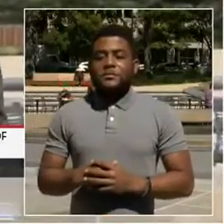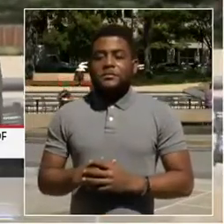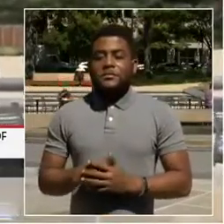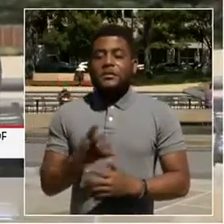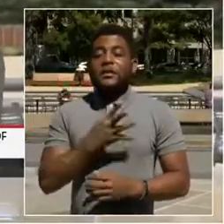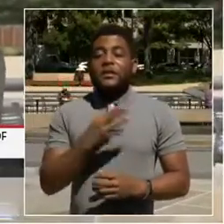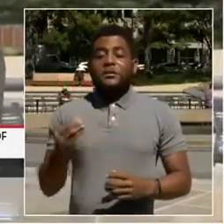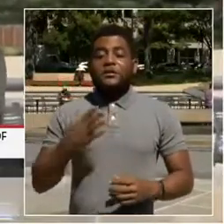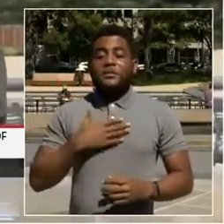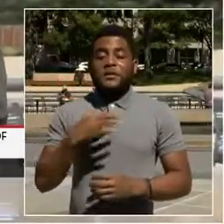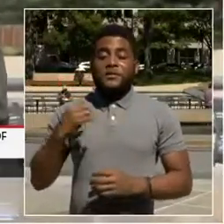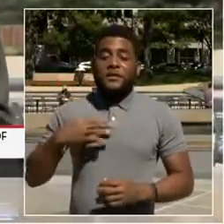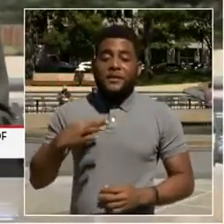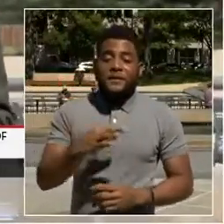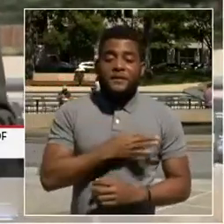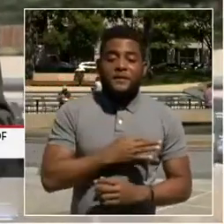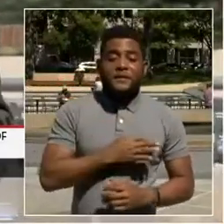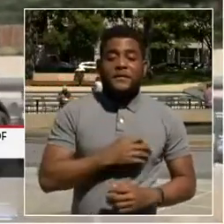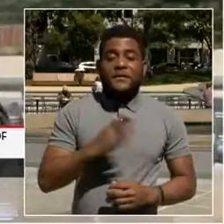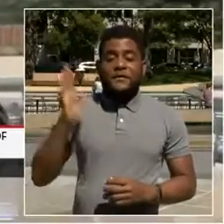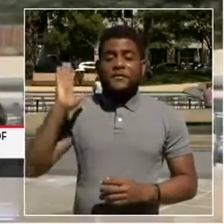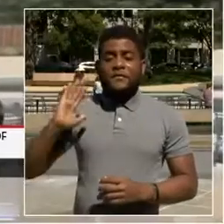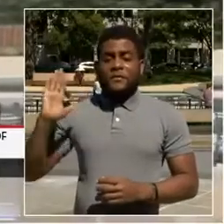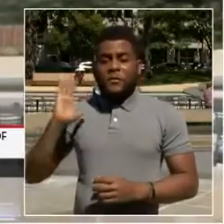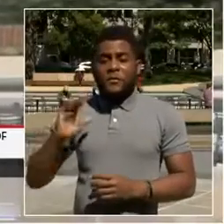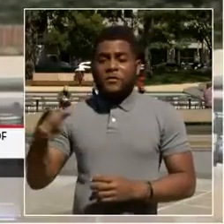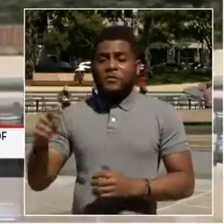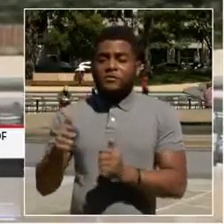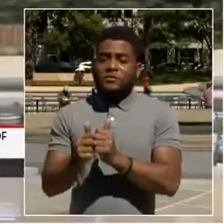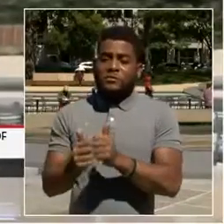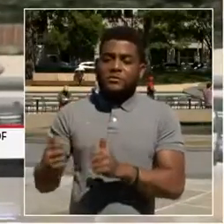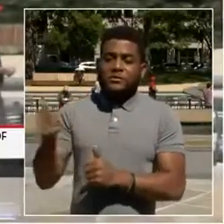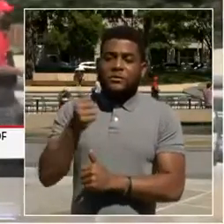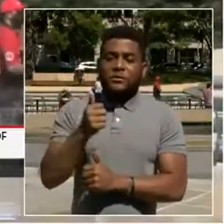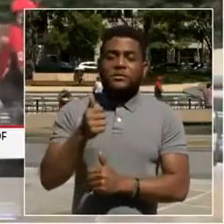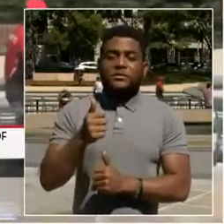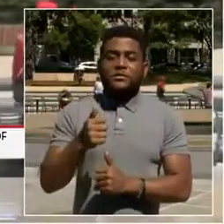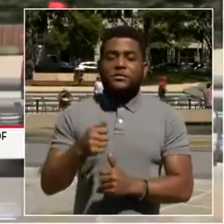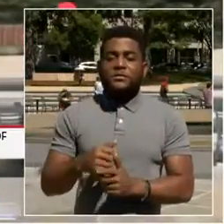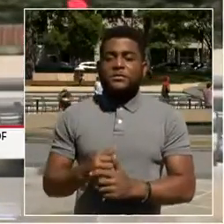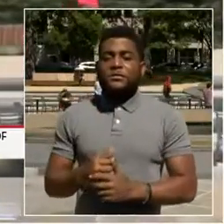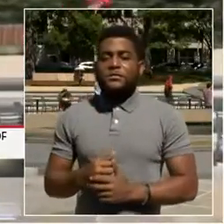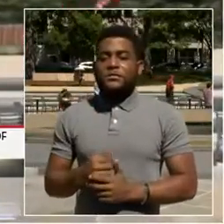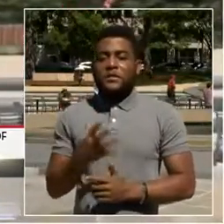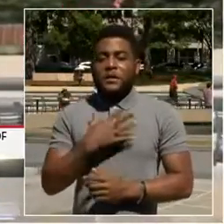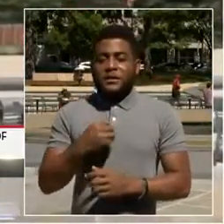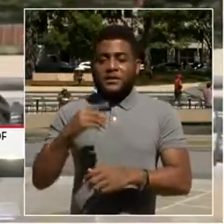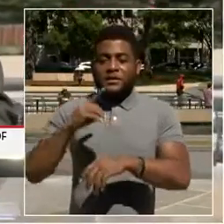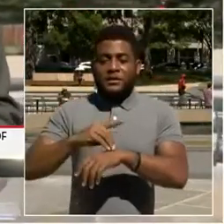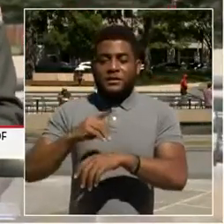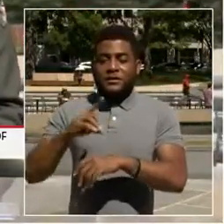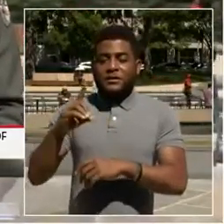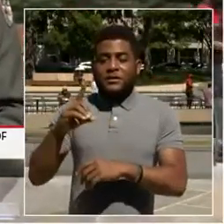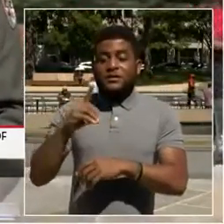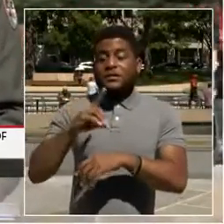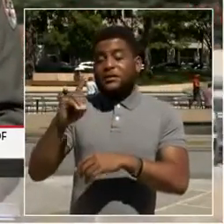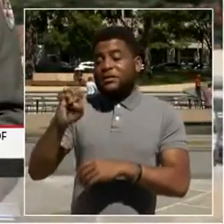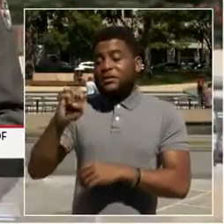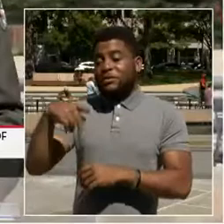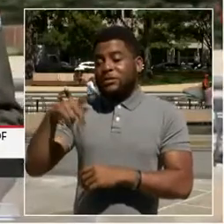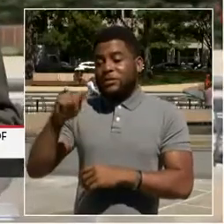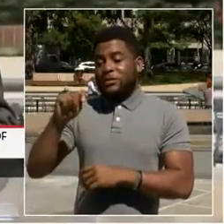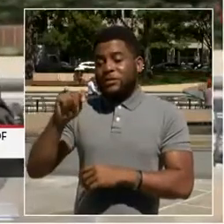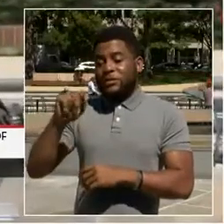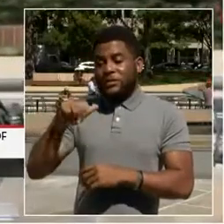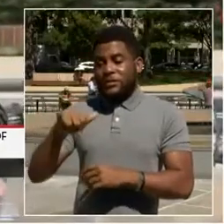former Superintendent Bob Vogel, and a special acknowledgement for our Deputy Superintendent Steve Lorenzetti, who